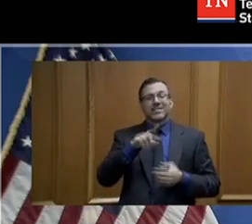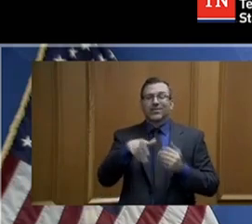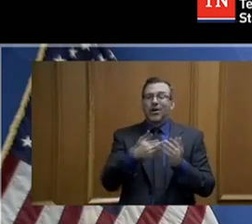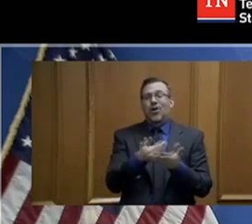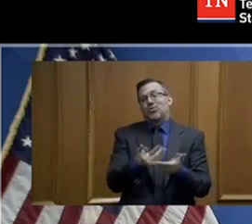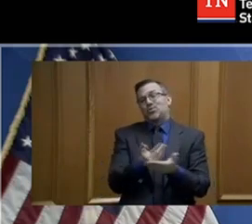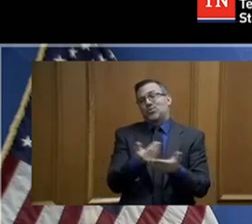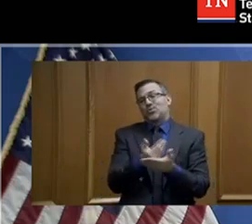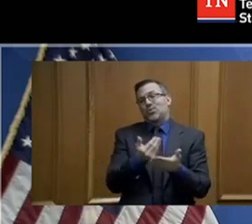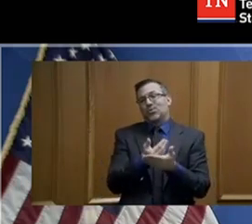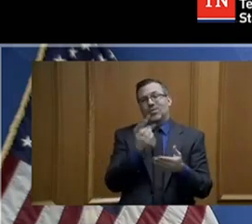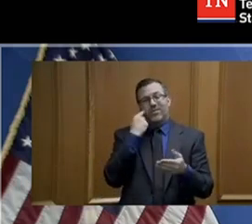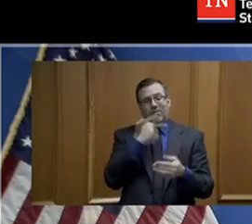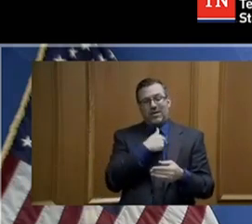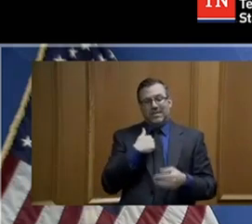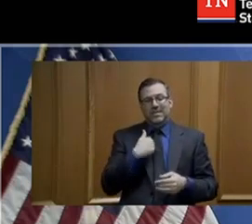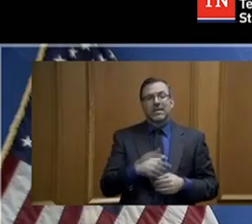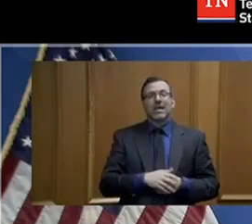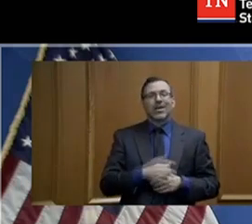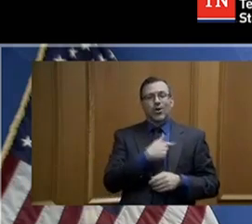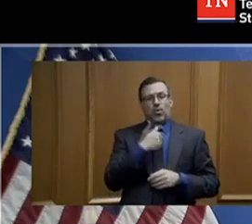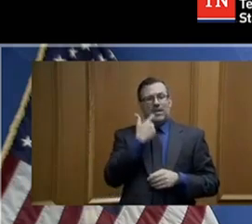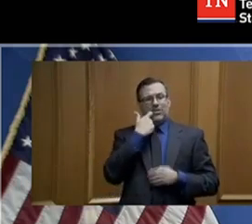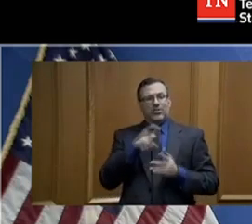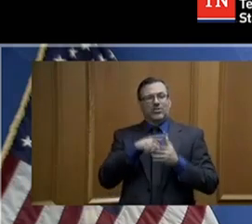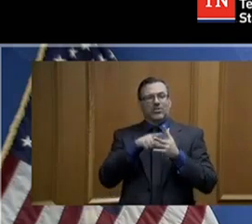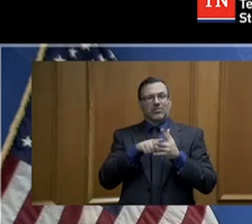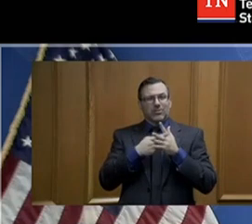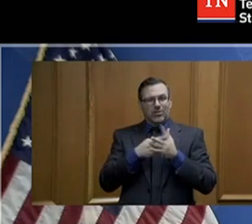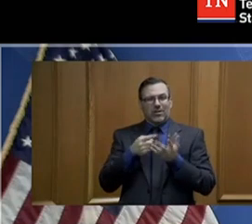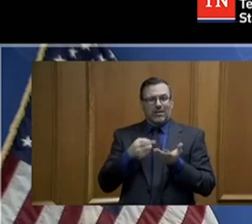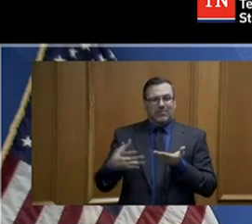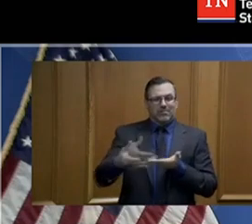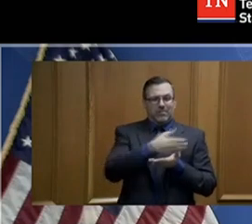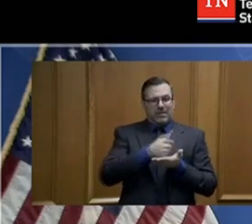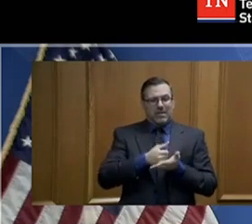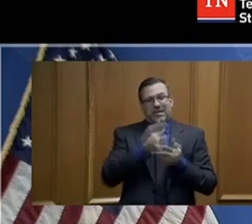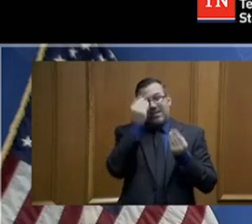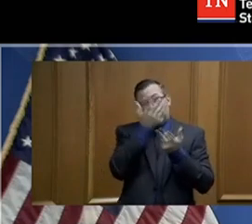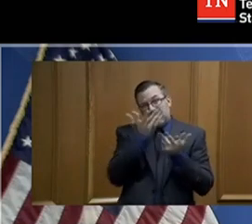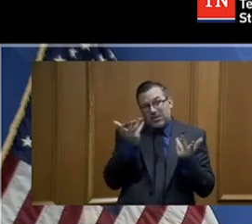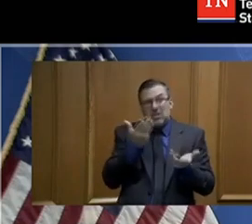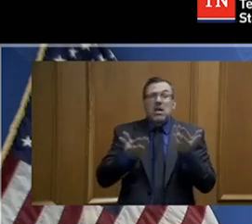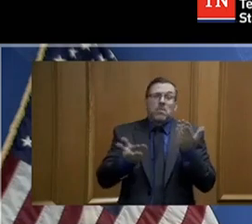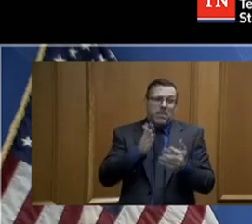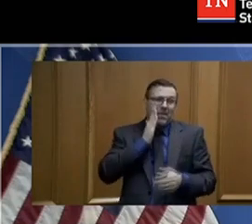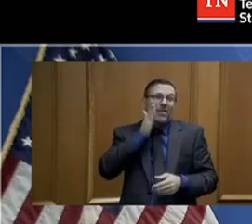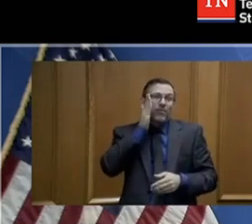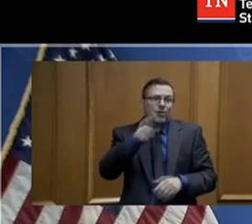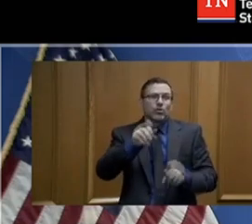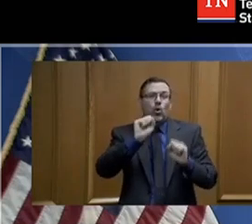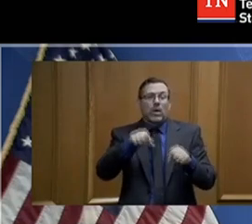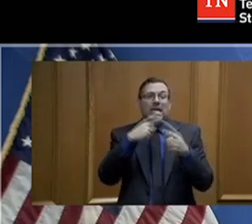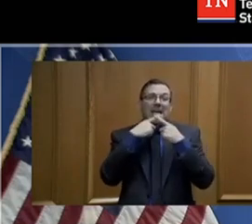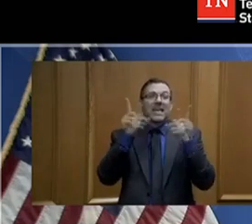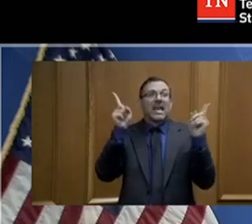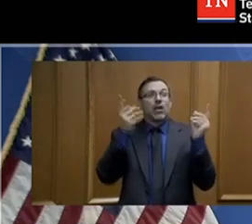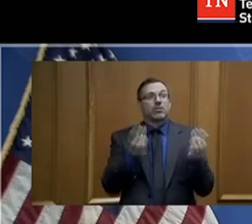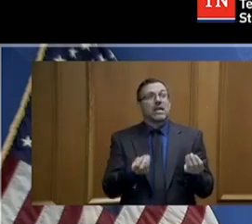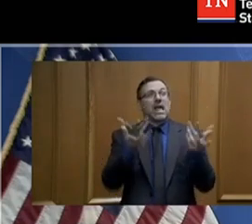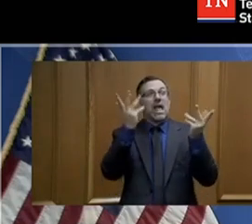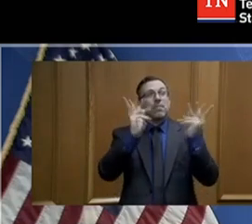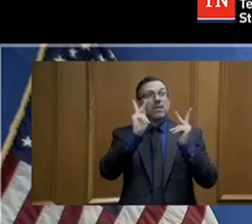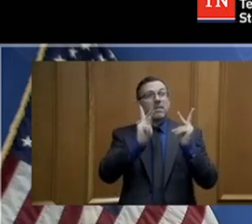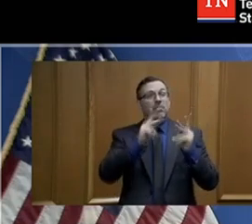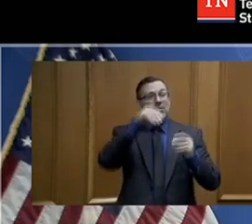And while we just started collecting that information, it may be in the future that we can release that if it is not a